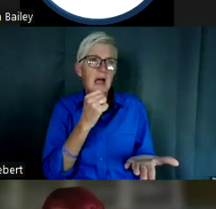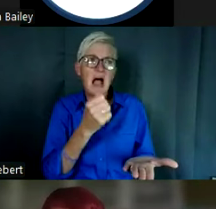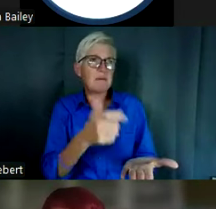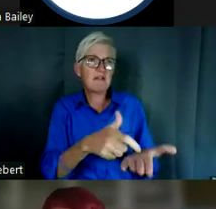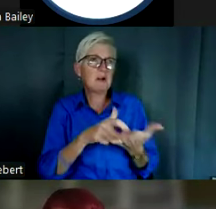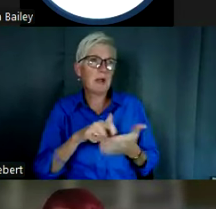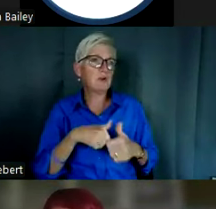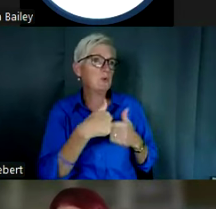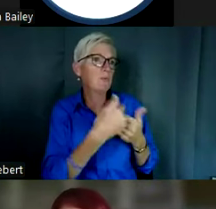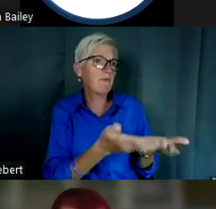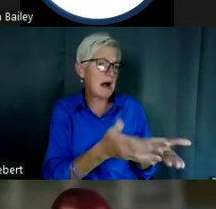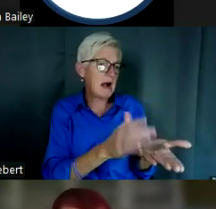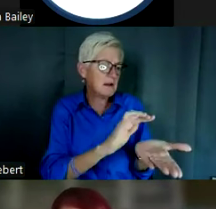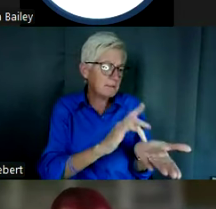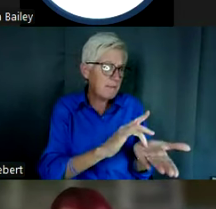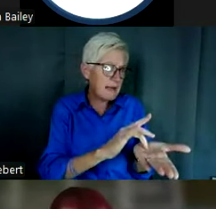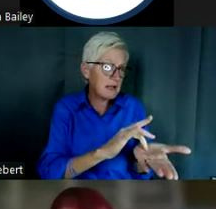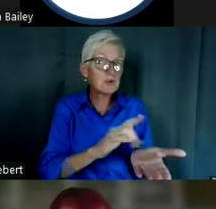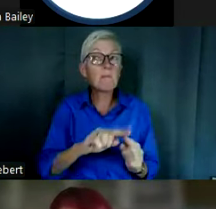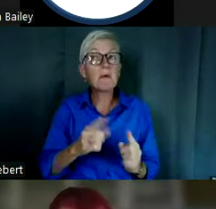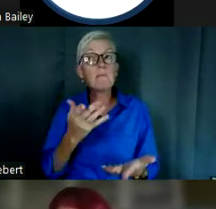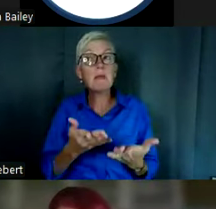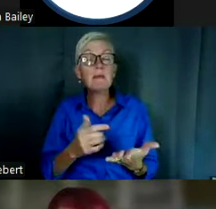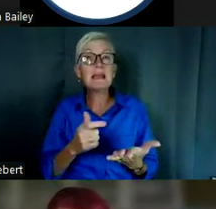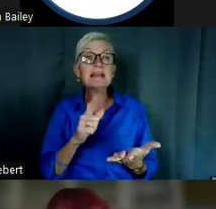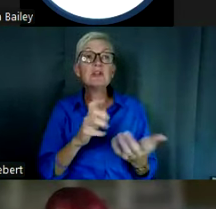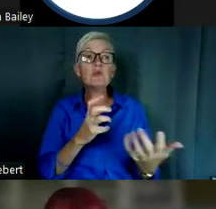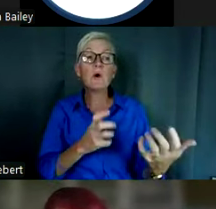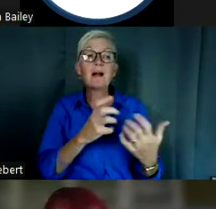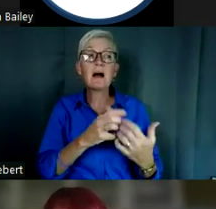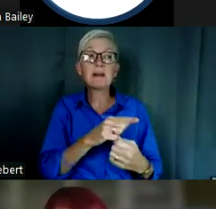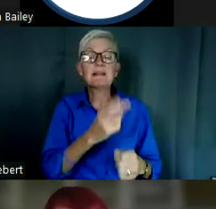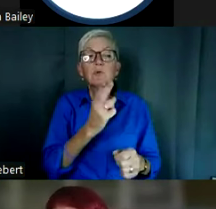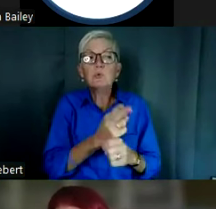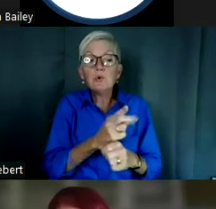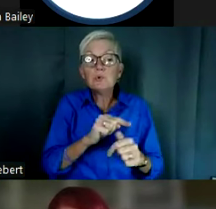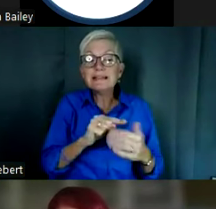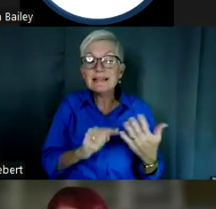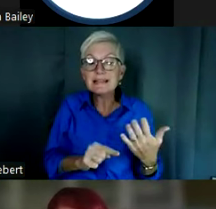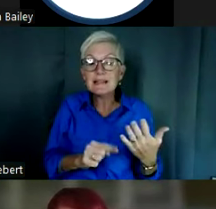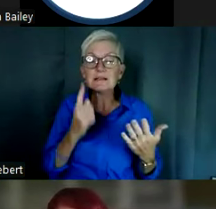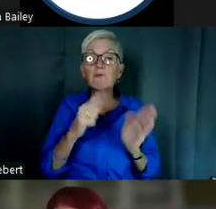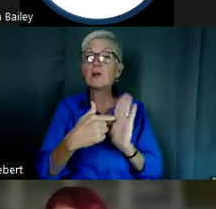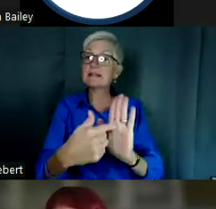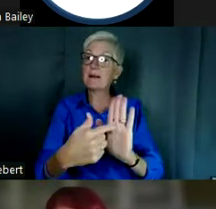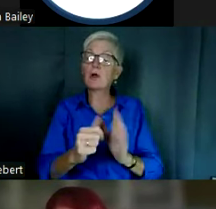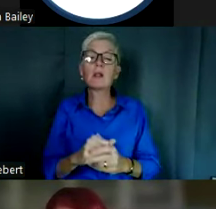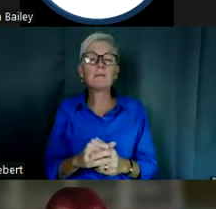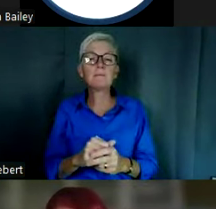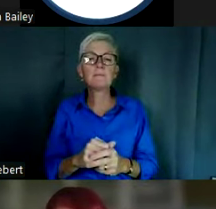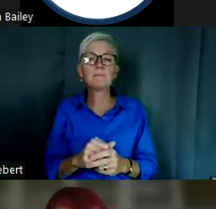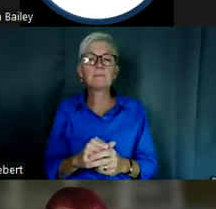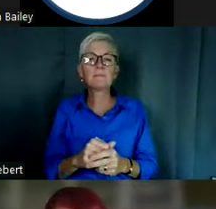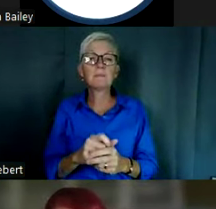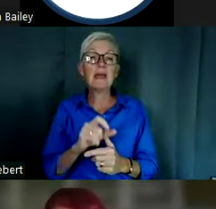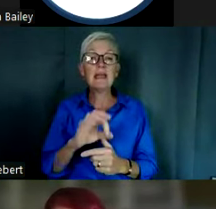medications for somebody. I may need to accommodate them in the use of these particular things. So, for example, if somebody has a personal